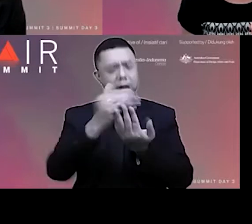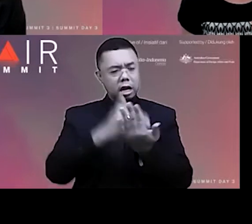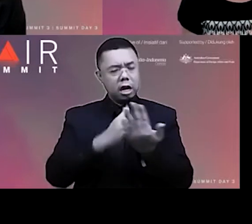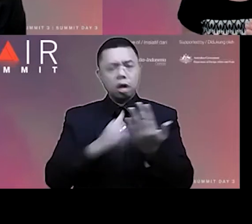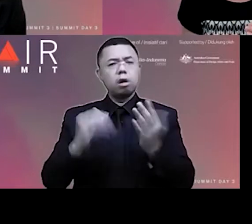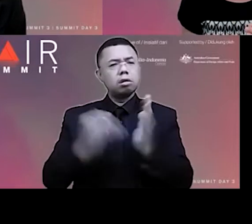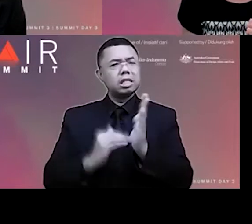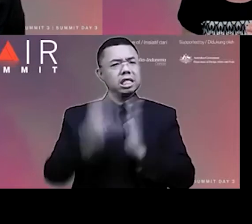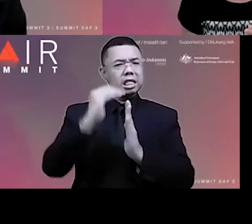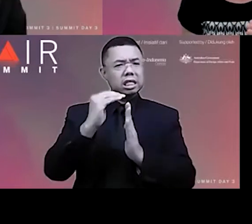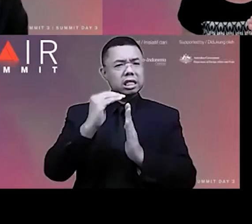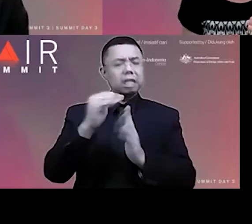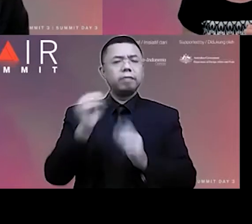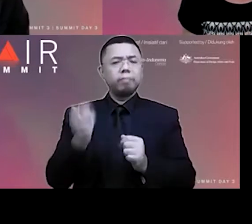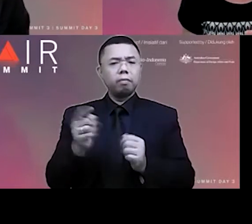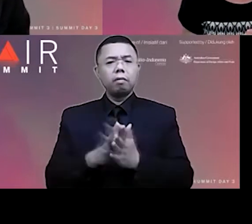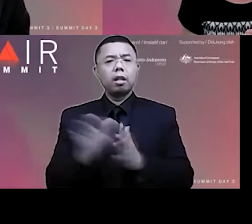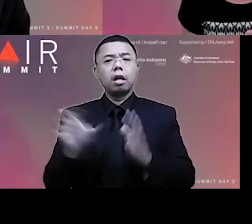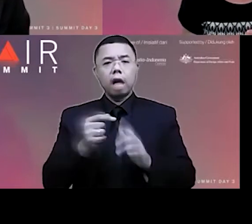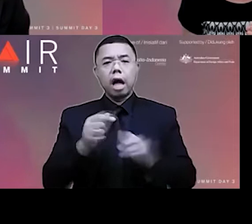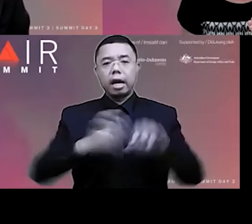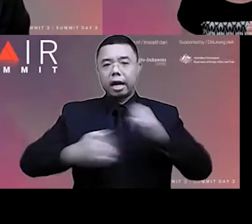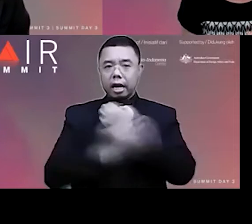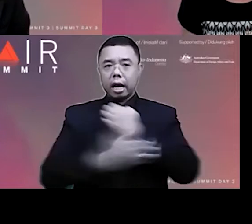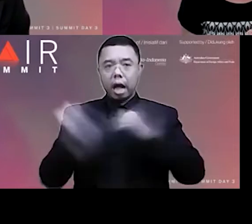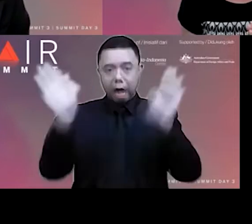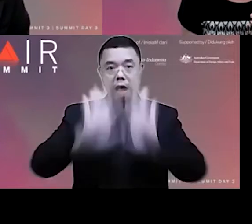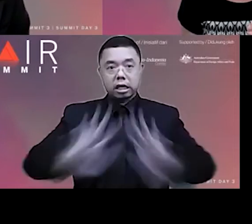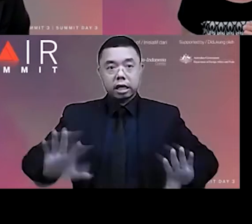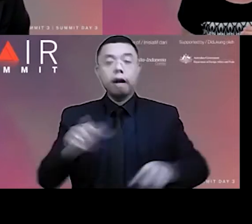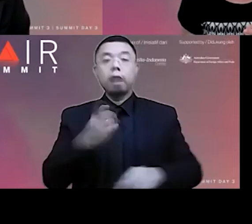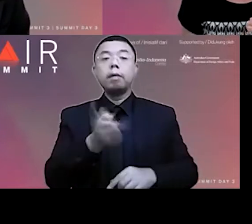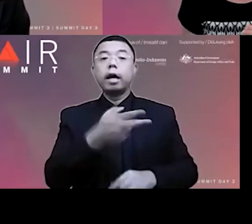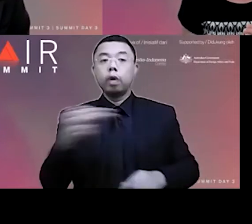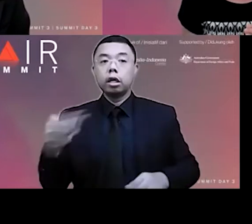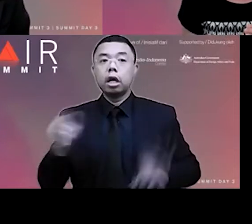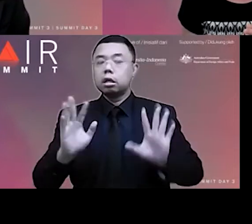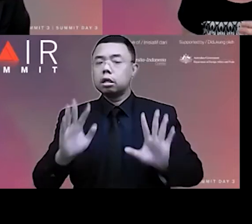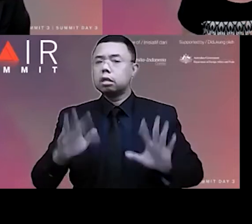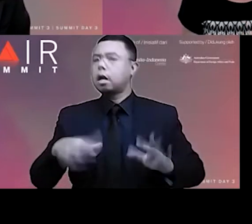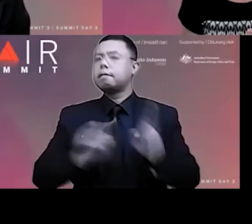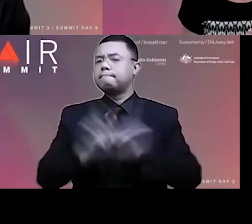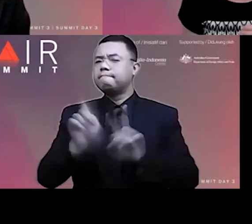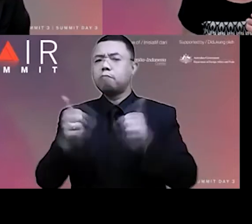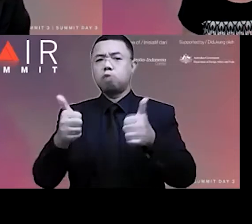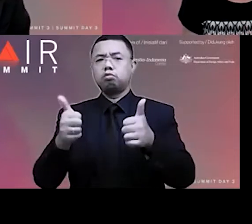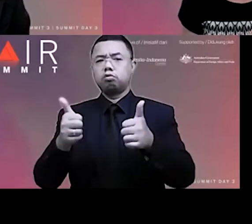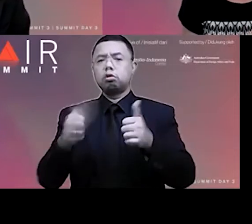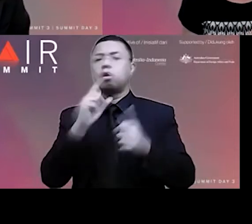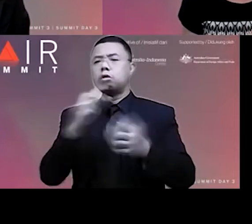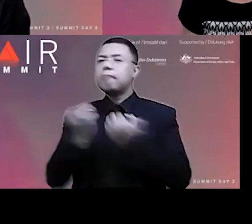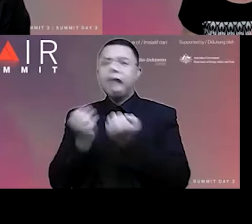countries. In other words, Indonesia is very competitive in attracting international visitors. However, with the